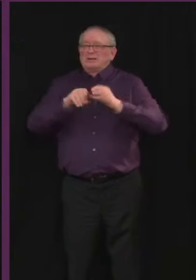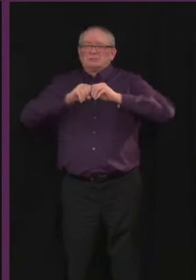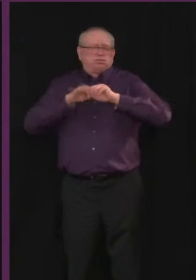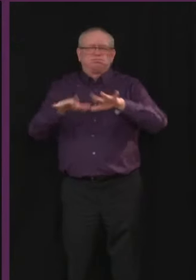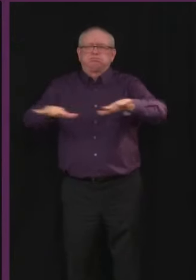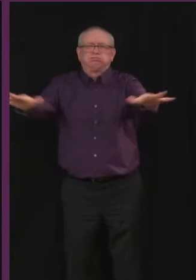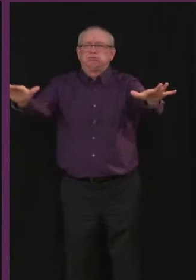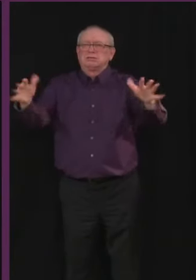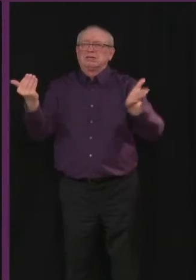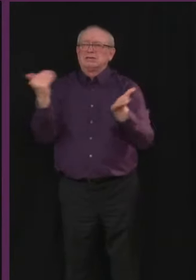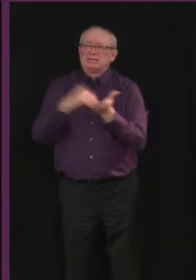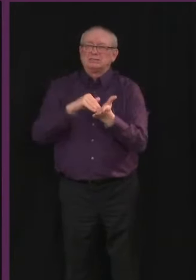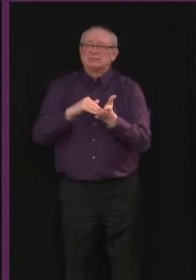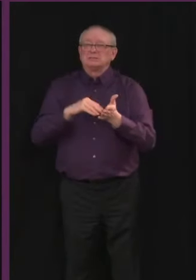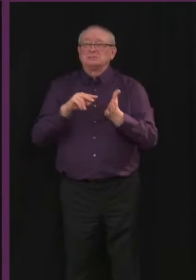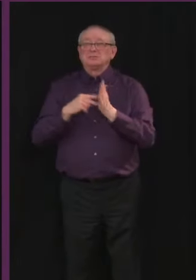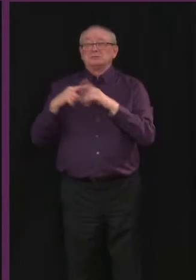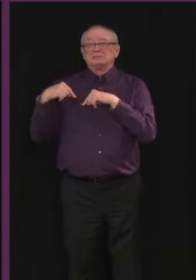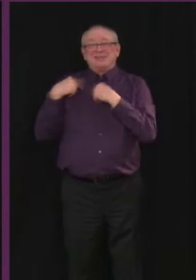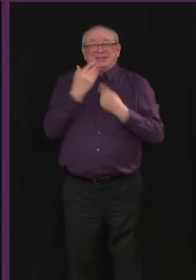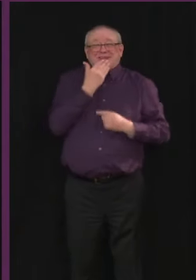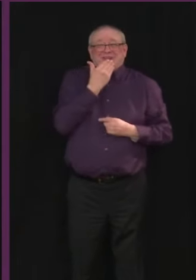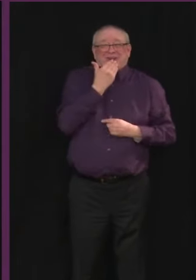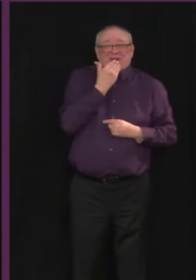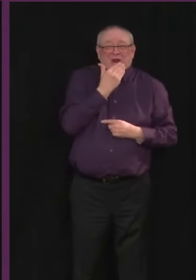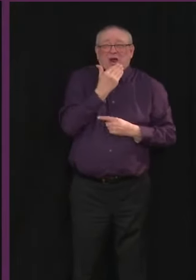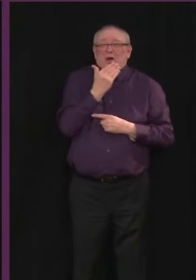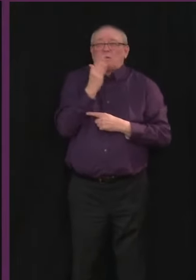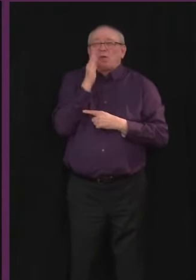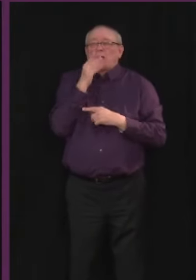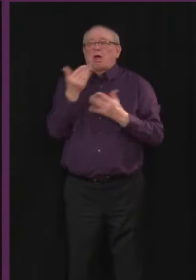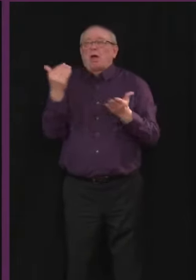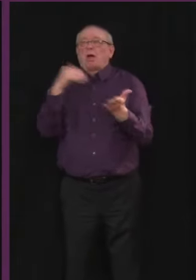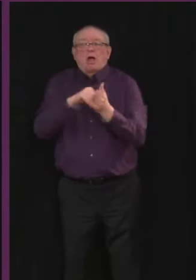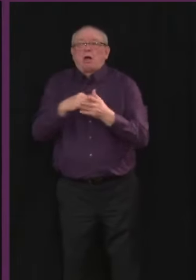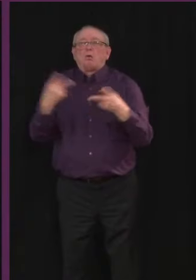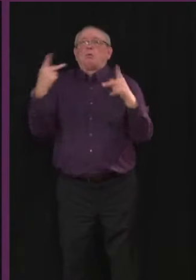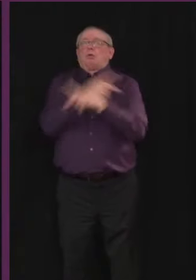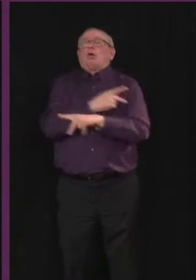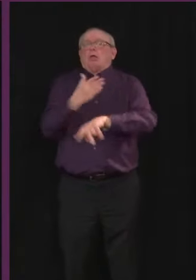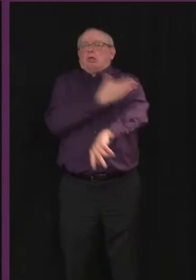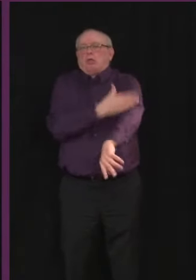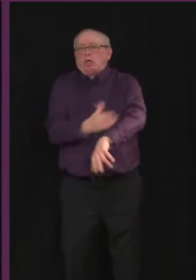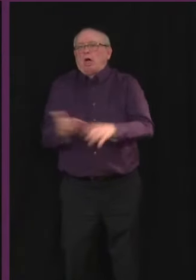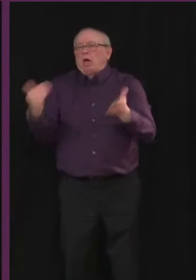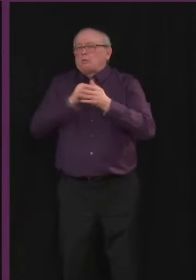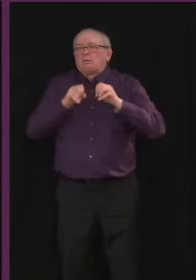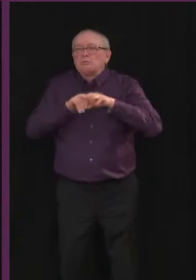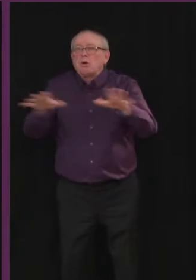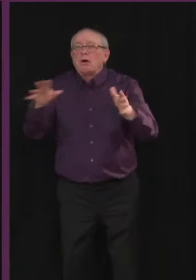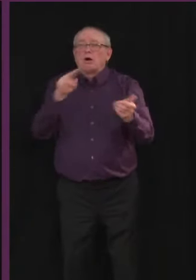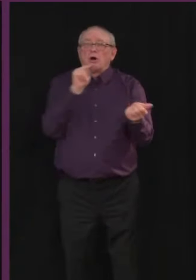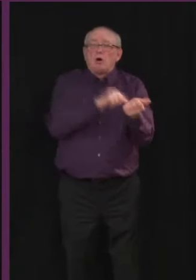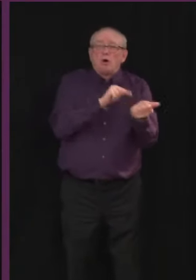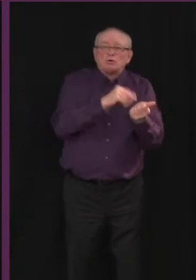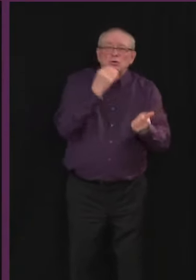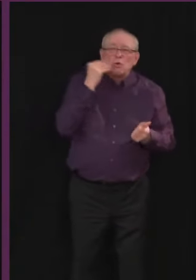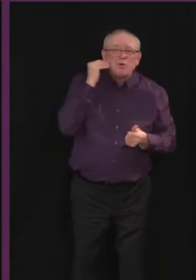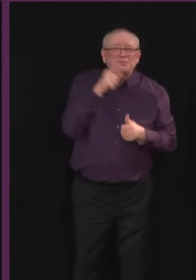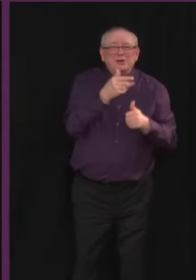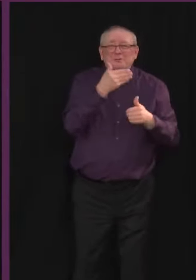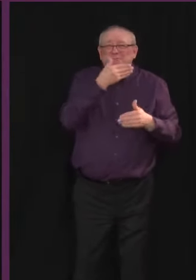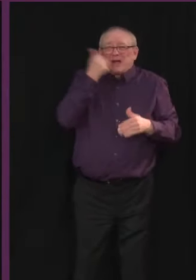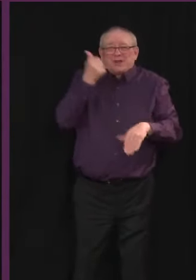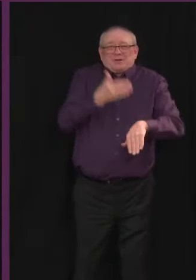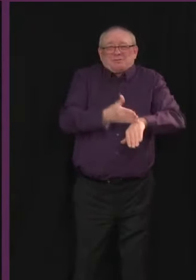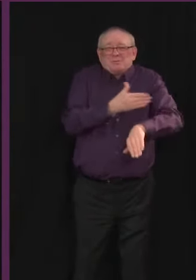in schools, hospitals, long-term care facilities, and other settings serve as a reminder that we have the power to limit